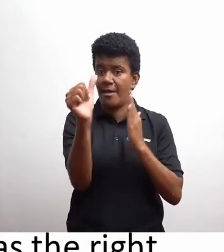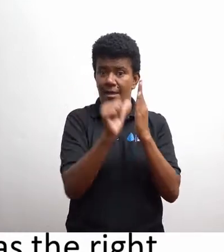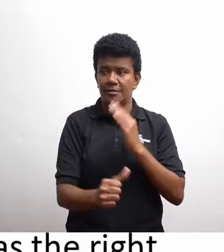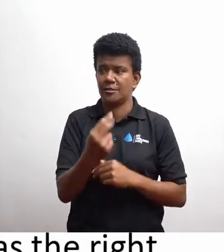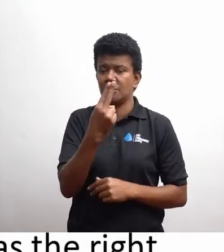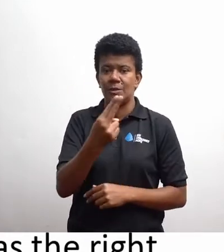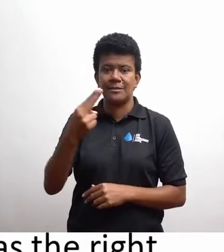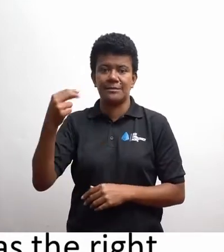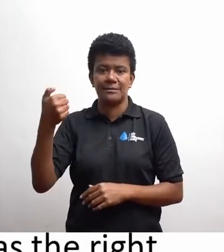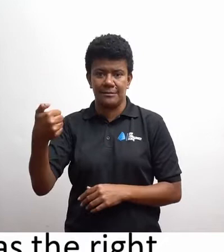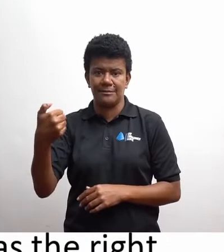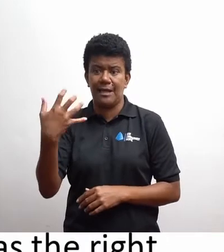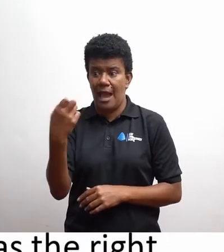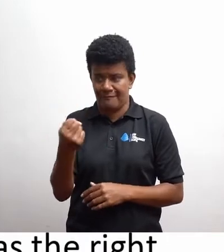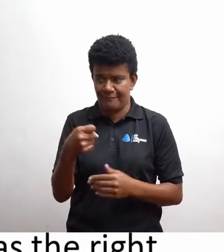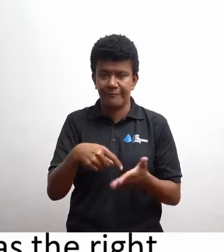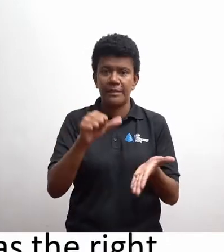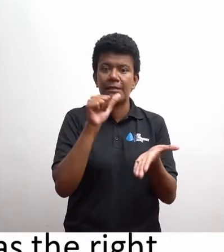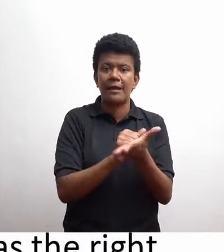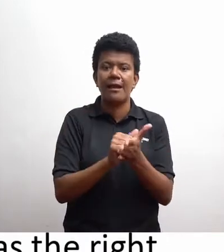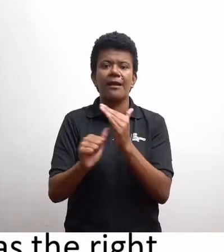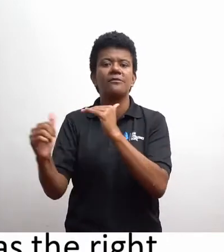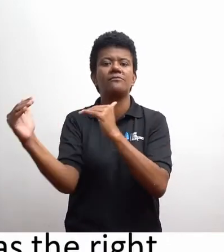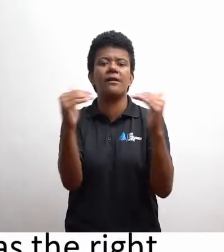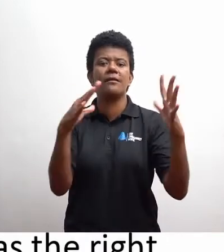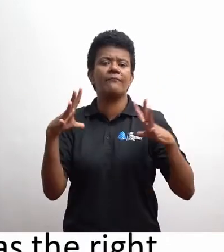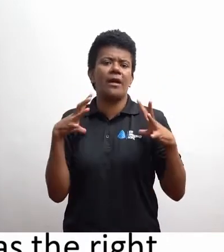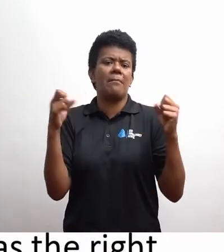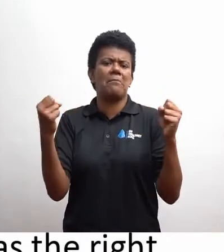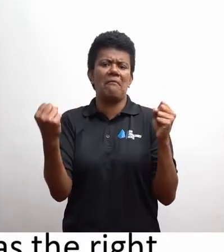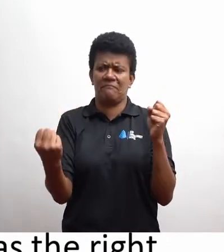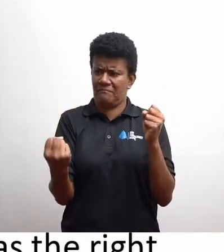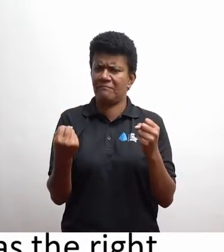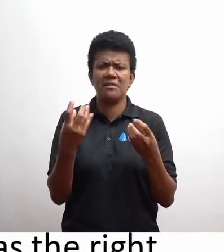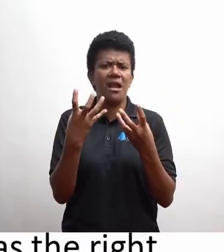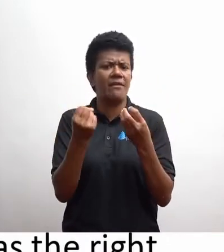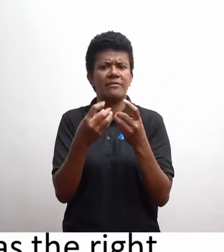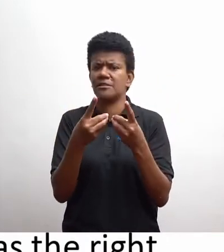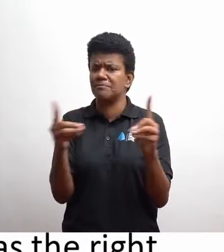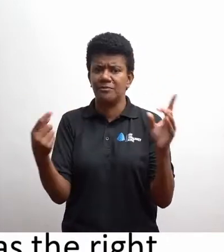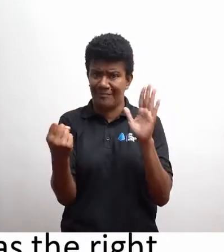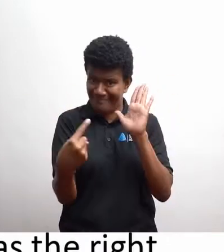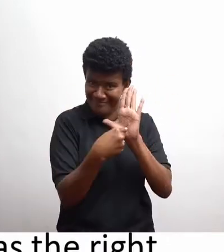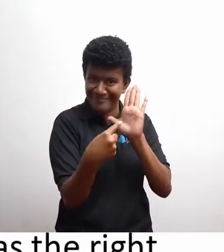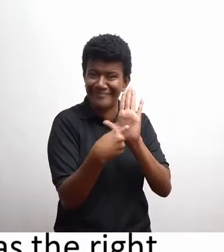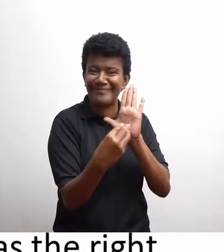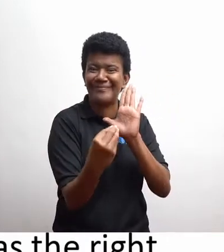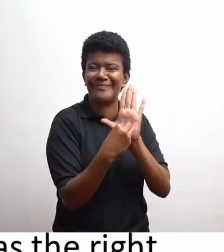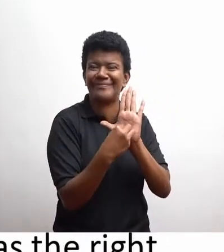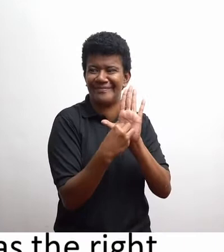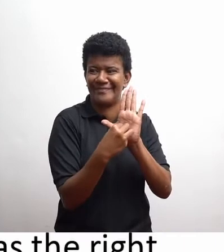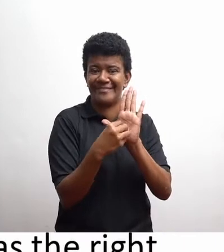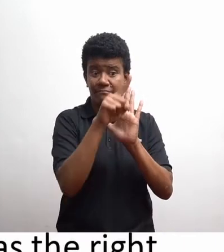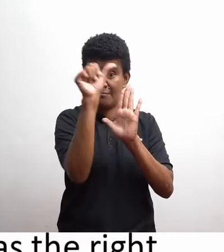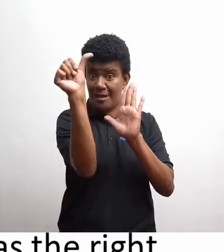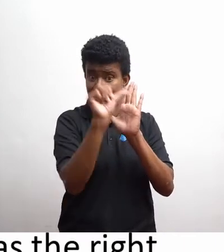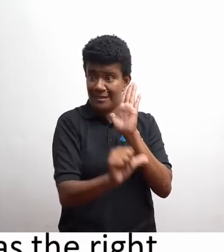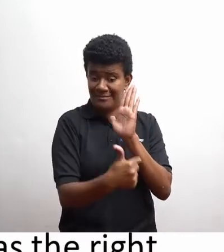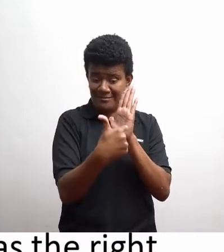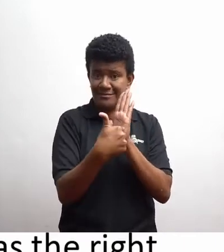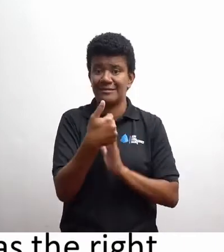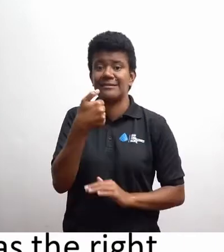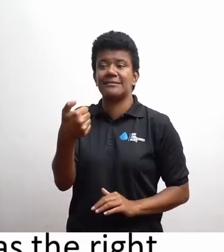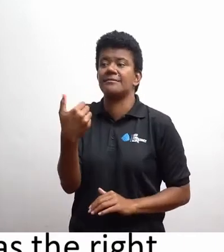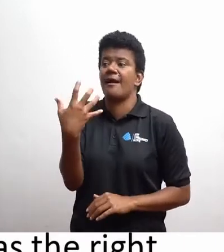in the Bill of Rights, we have the right to equality and freedom from discrimination. So under Article 26, there